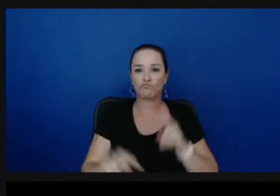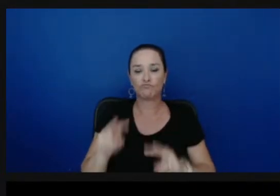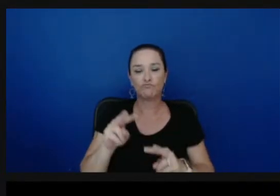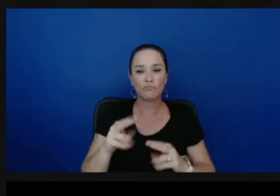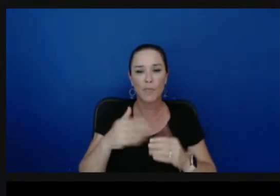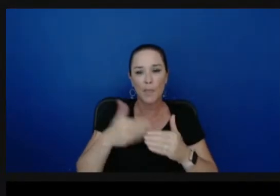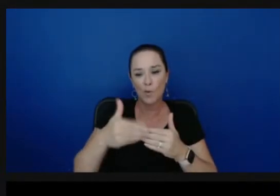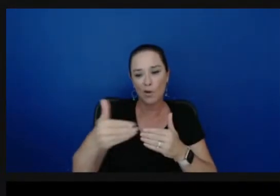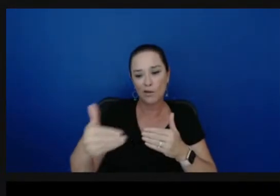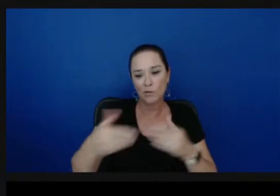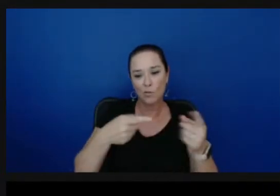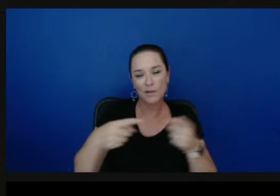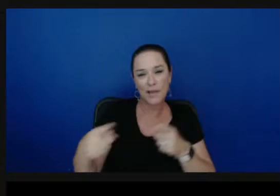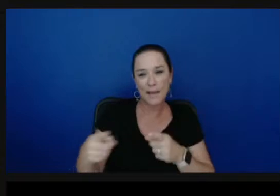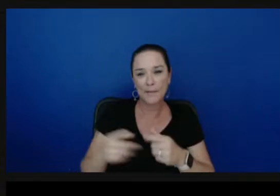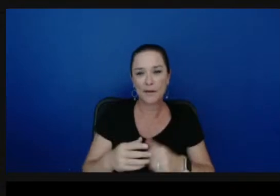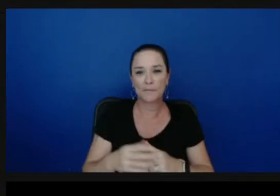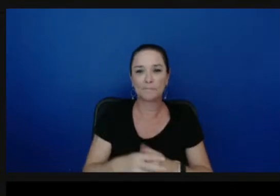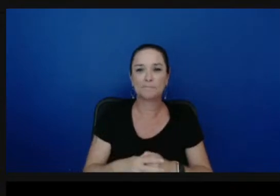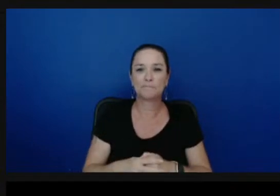before people are at risk.